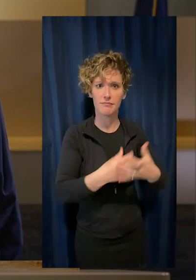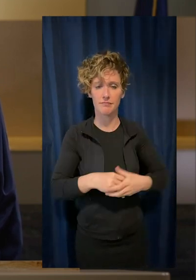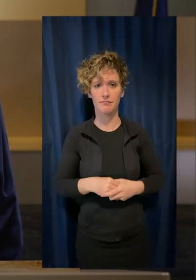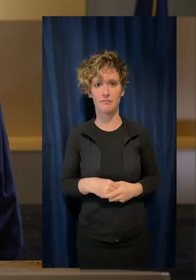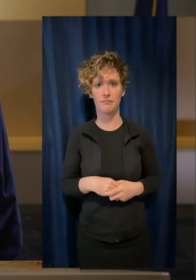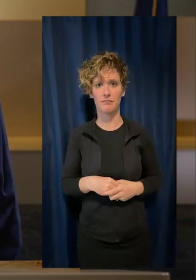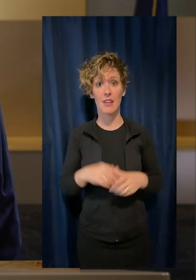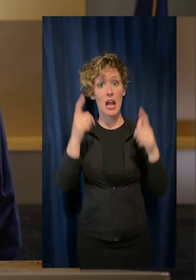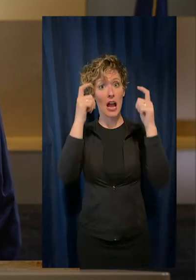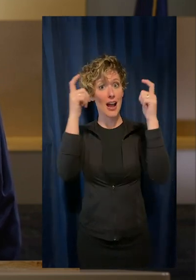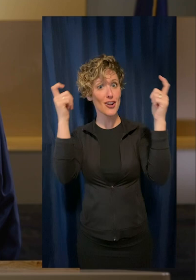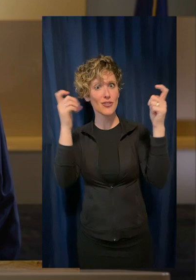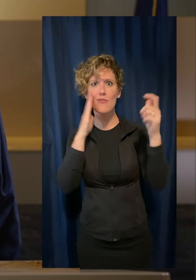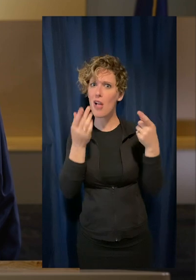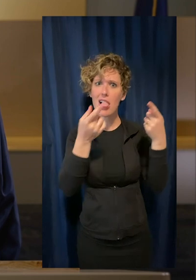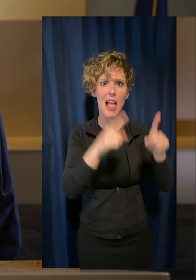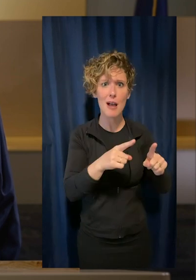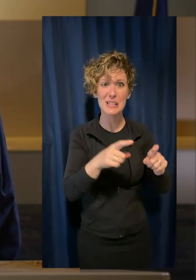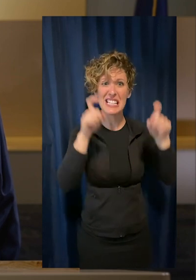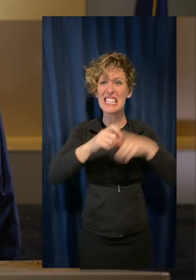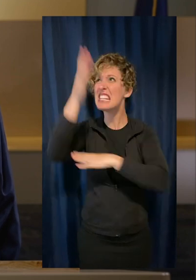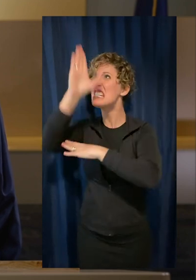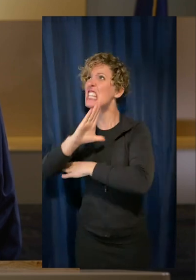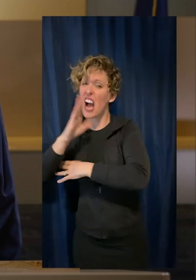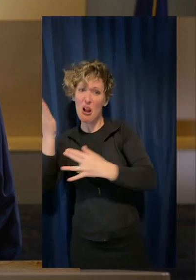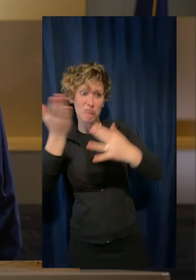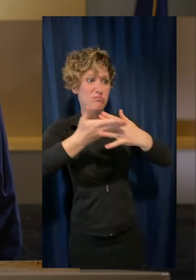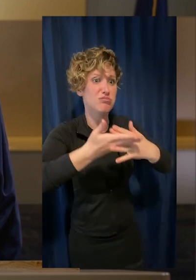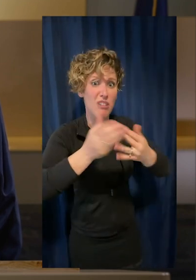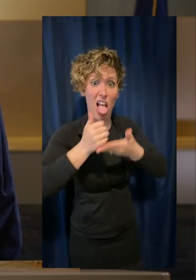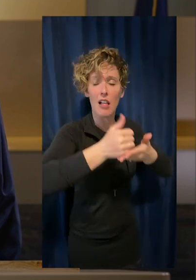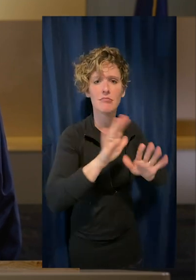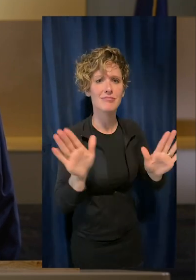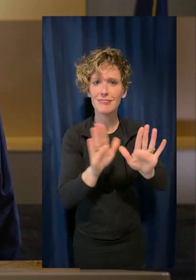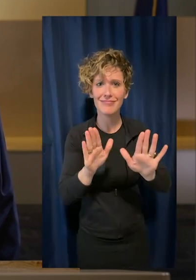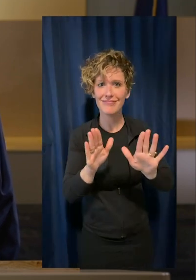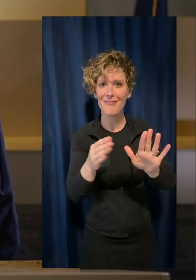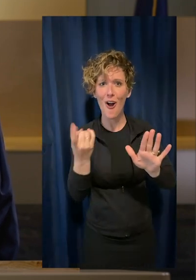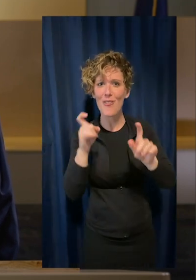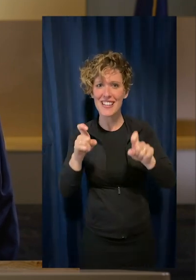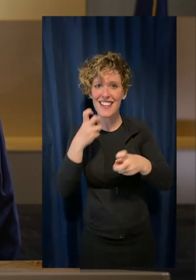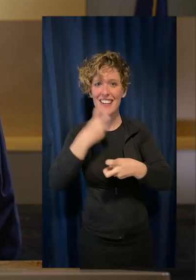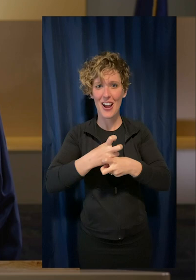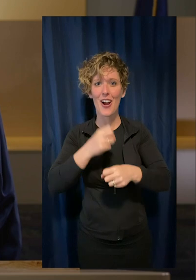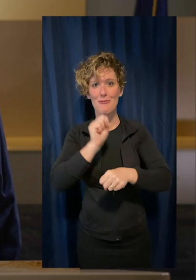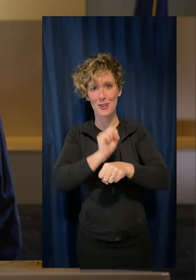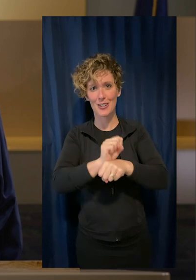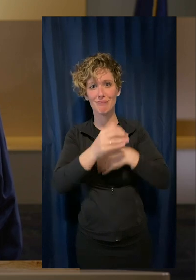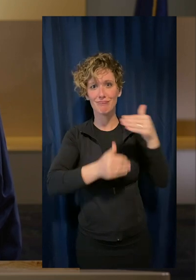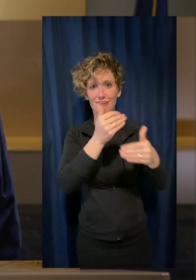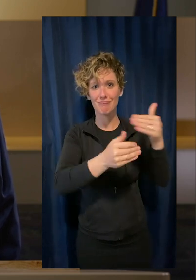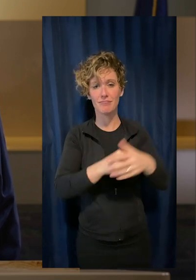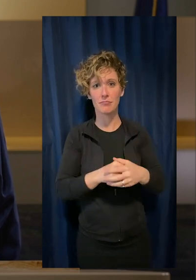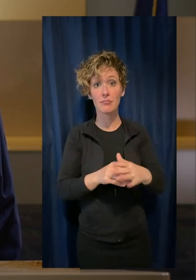fail without divine intervention. And in all reality, you just have to keep asking questions while you continue making mistakes. We are all